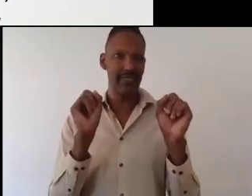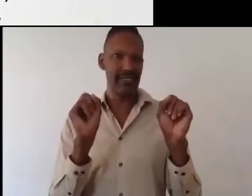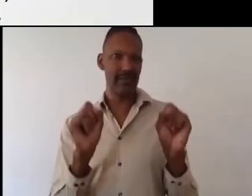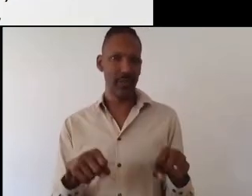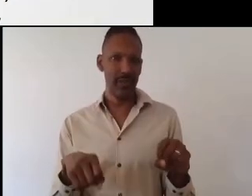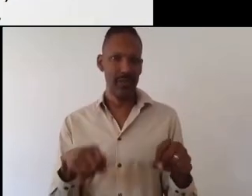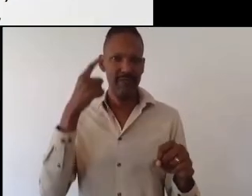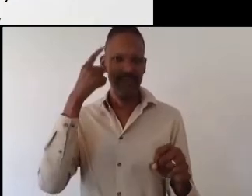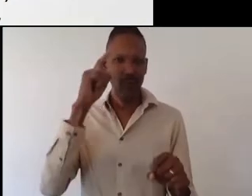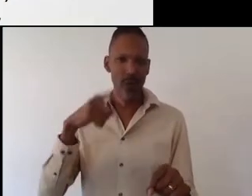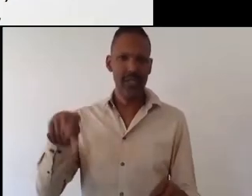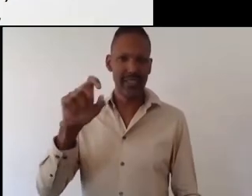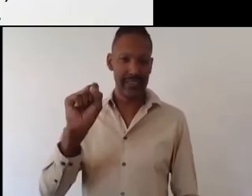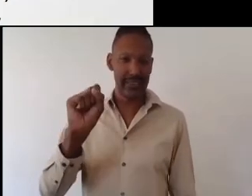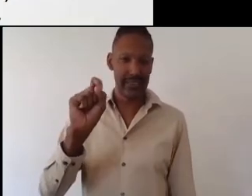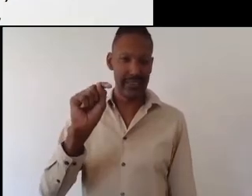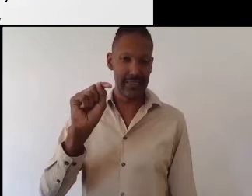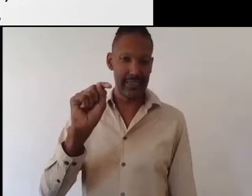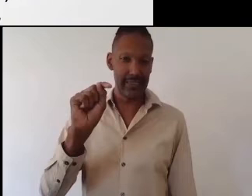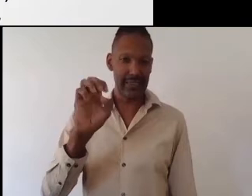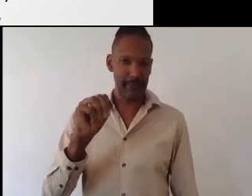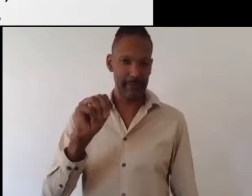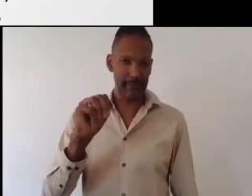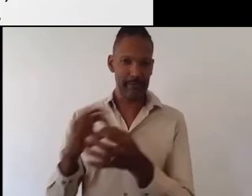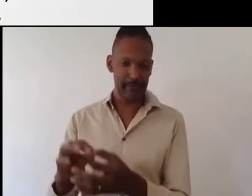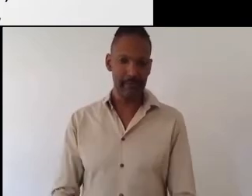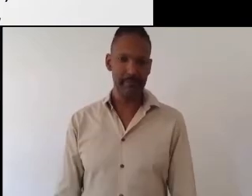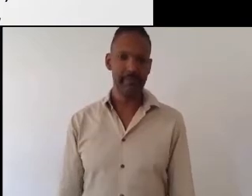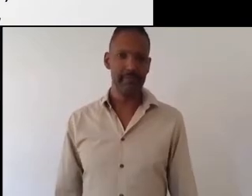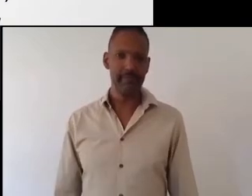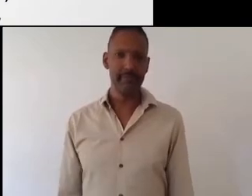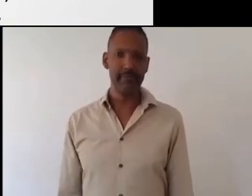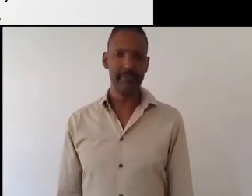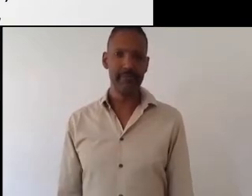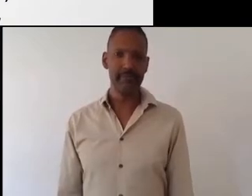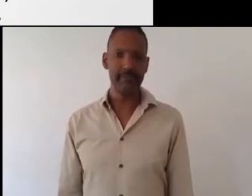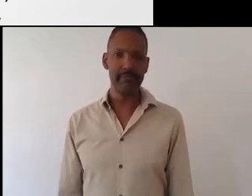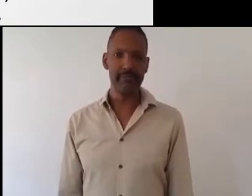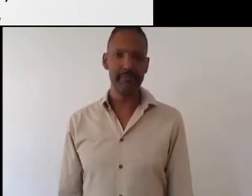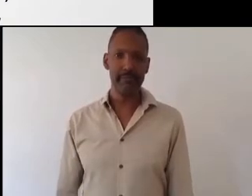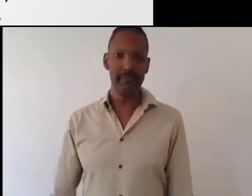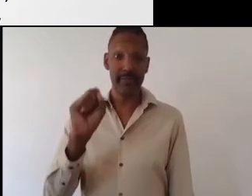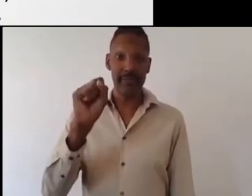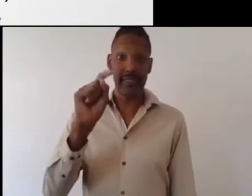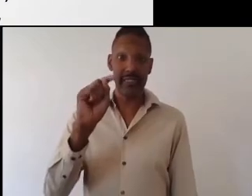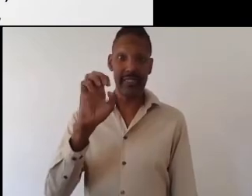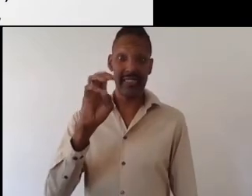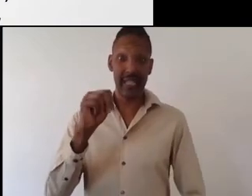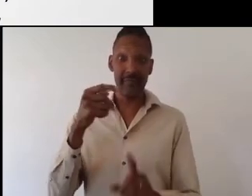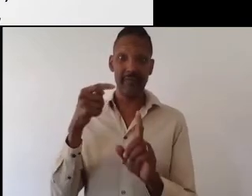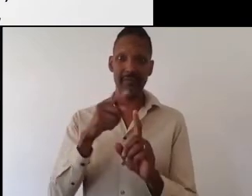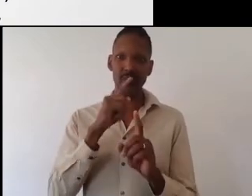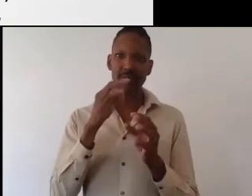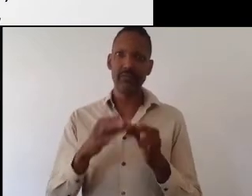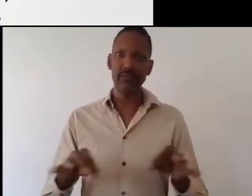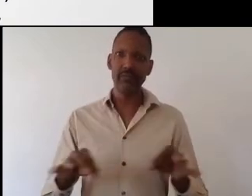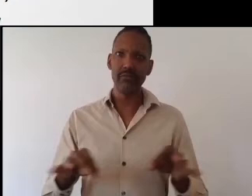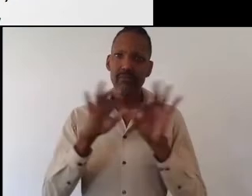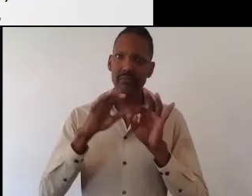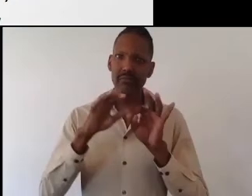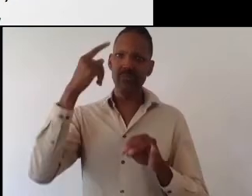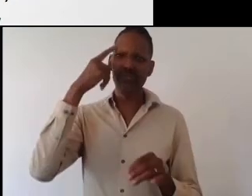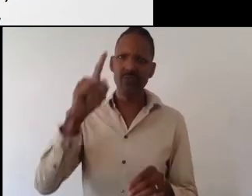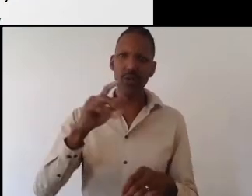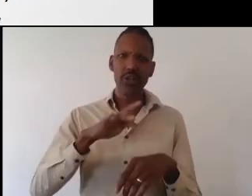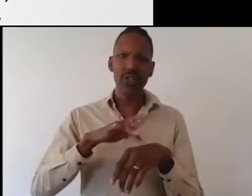for why STEM and science should be available and something that is important for early childhood. There